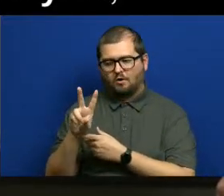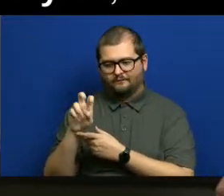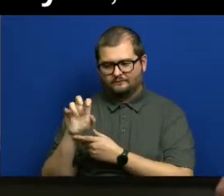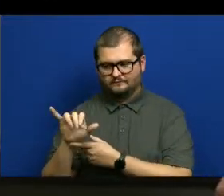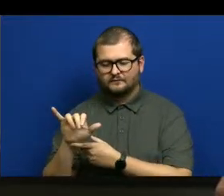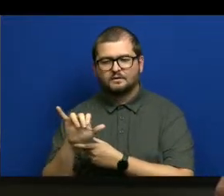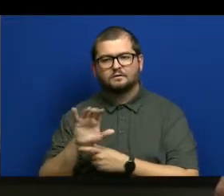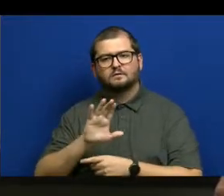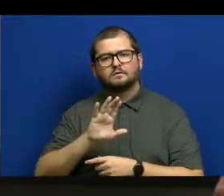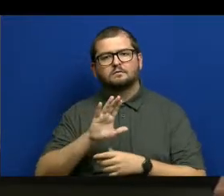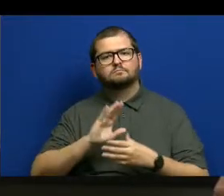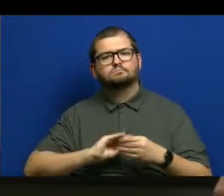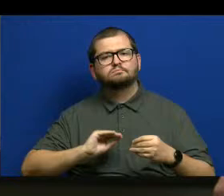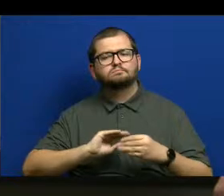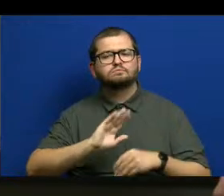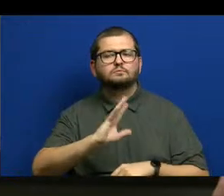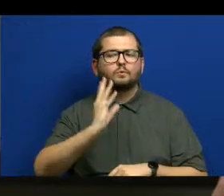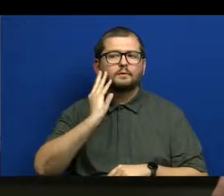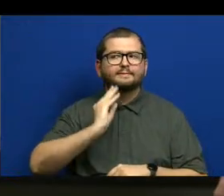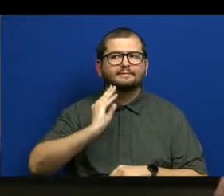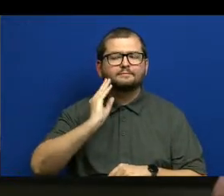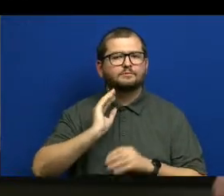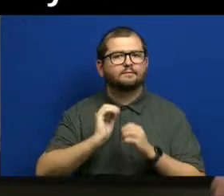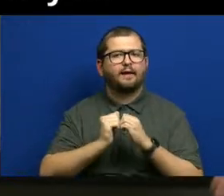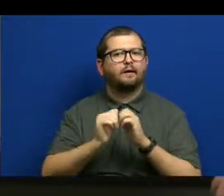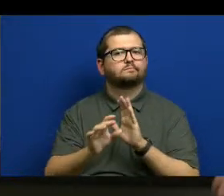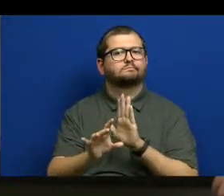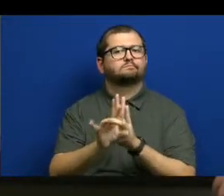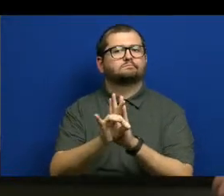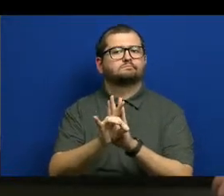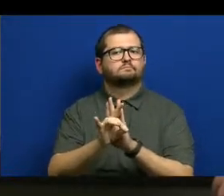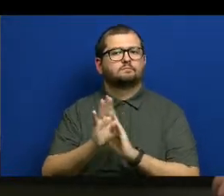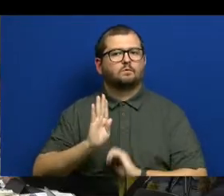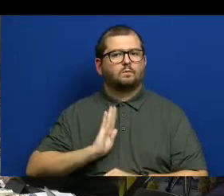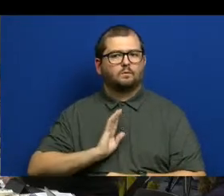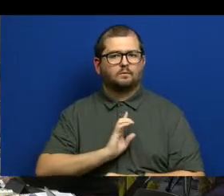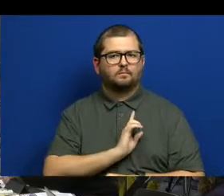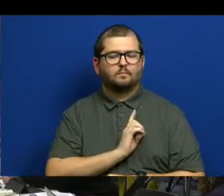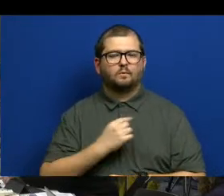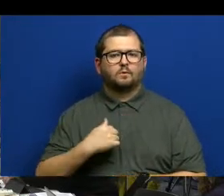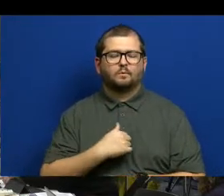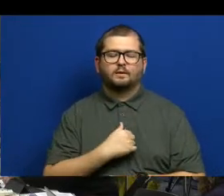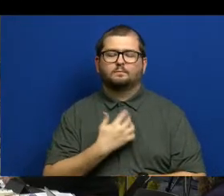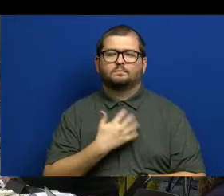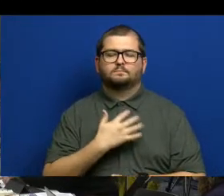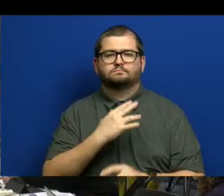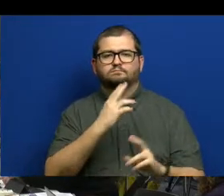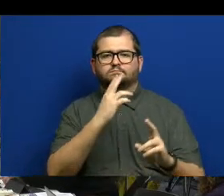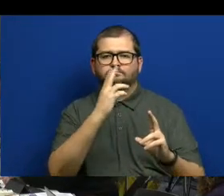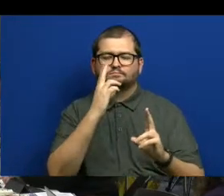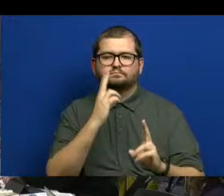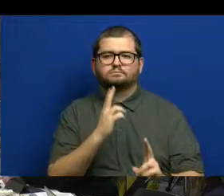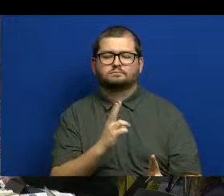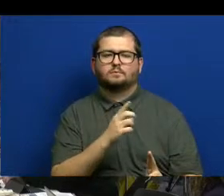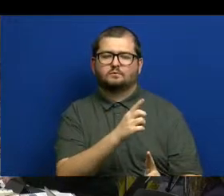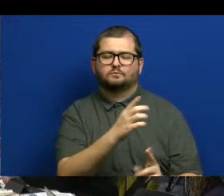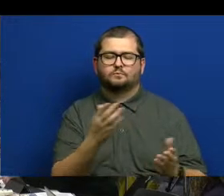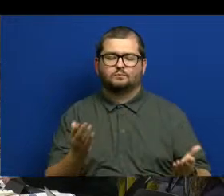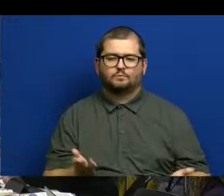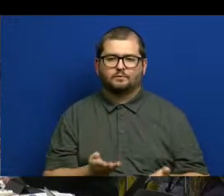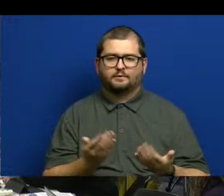sharing your experience on how you are appointed to the board. We are honored to have you here today.